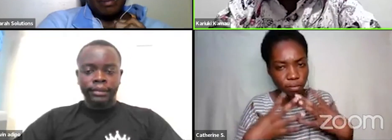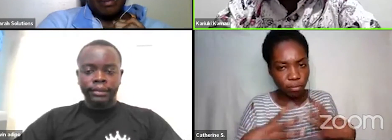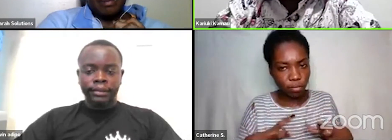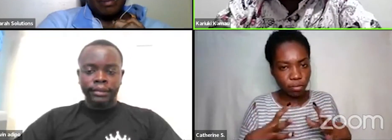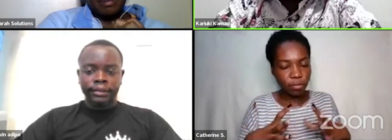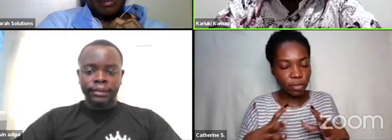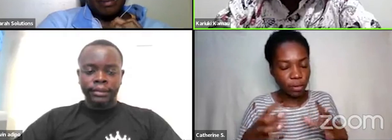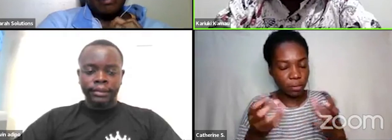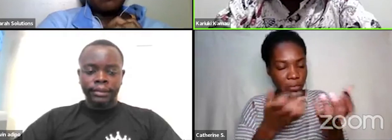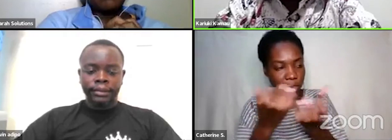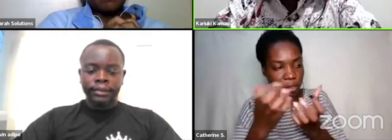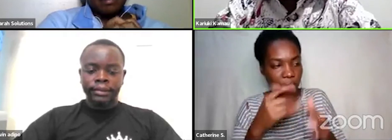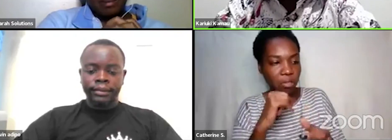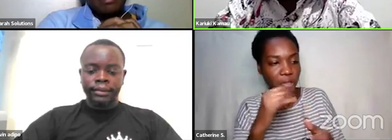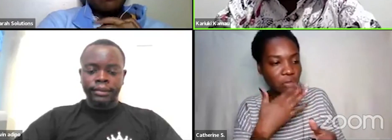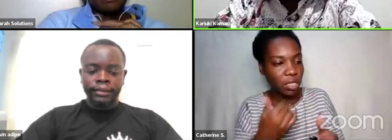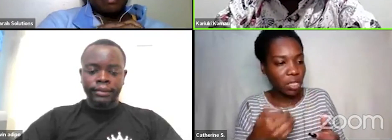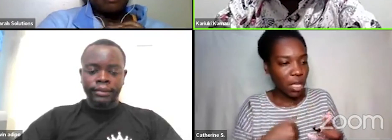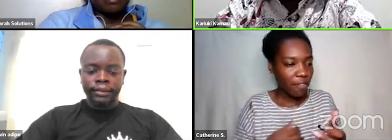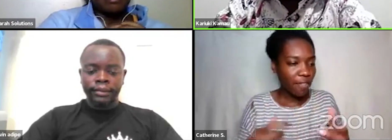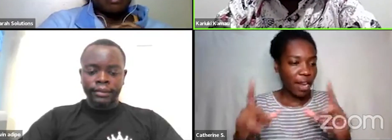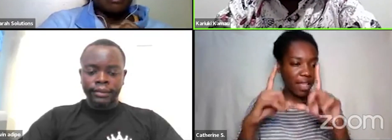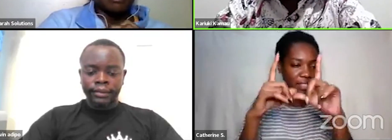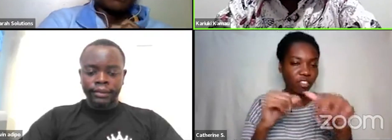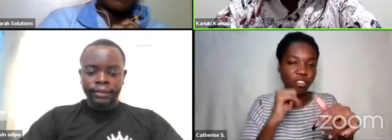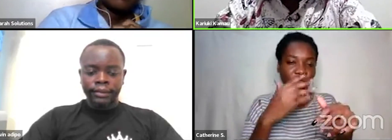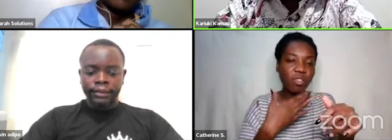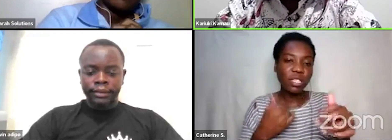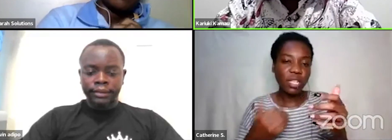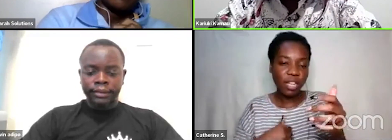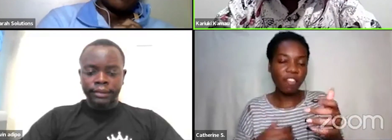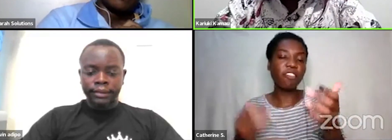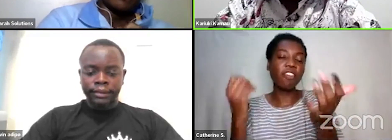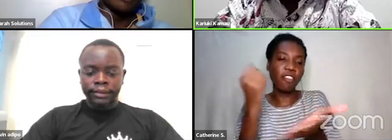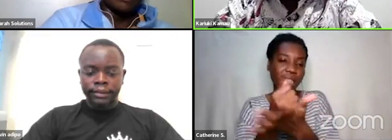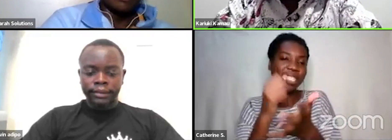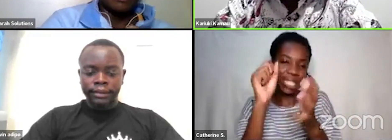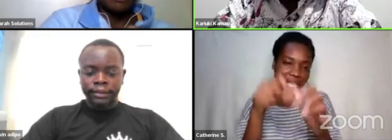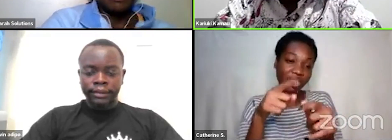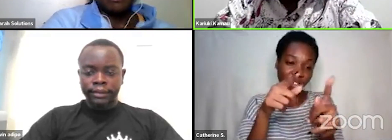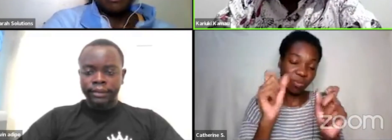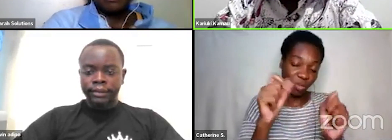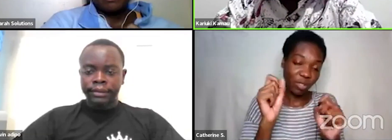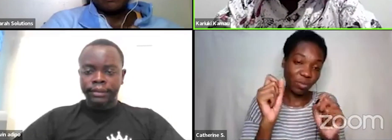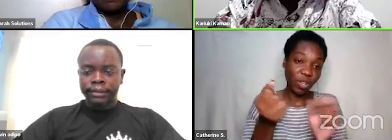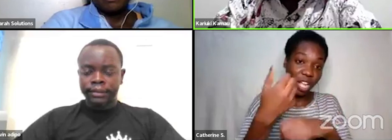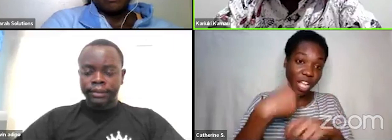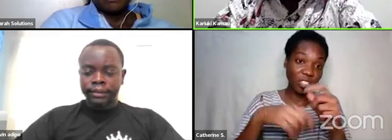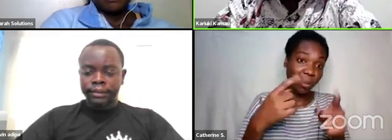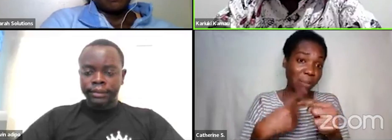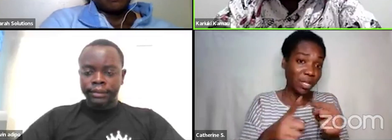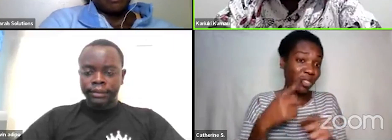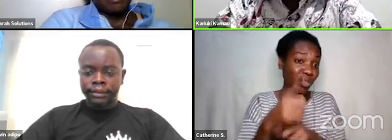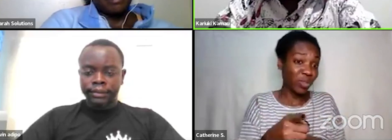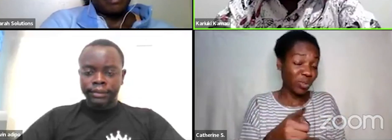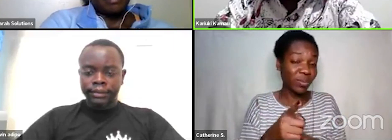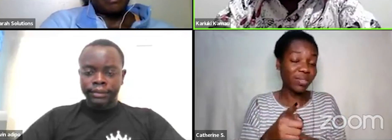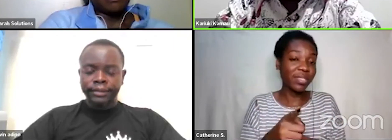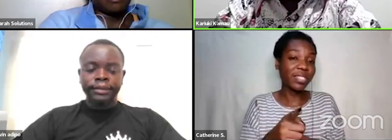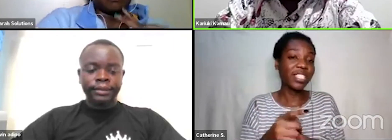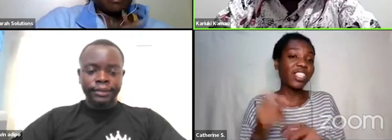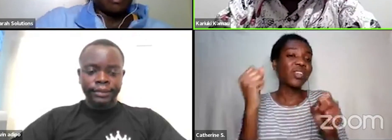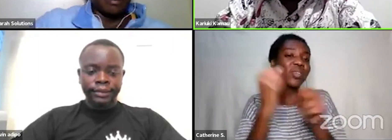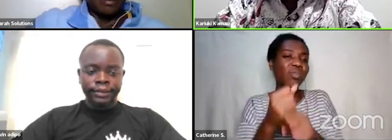have licenses, they don't want to have offices, they don't want. Yes, you'll be able to operate, but you'll be running a